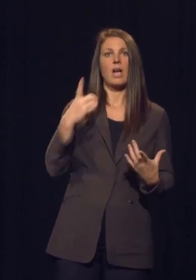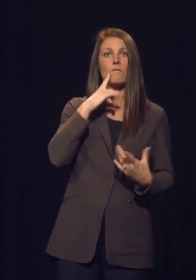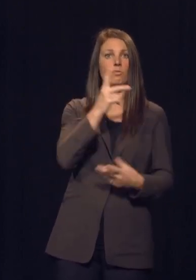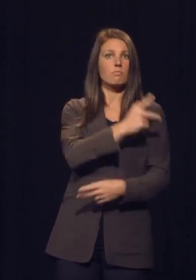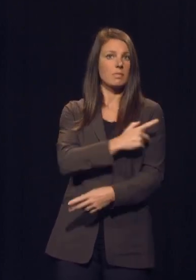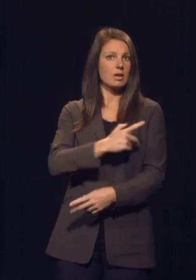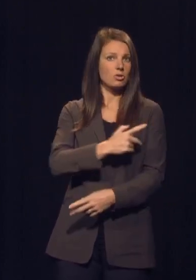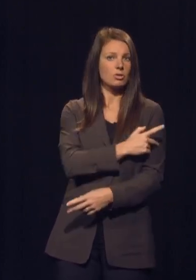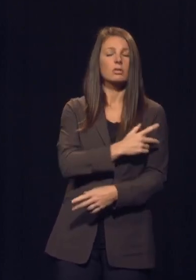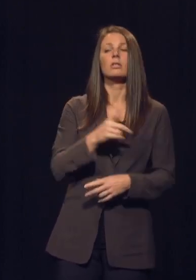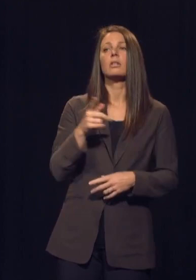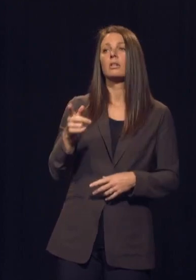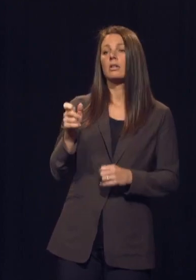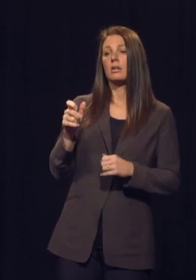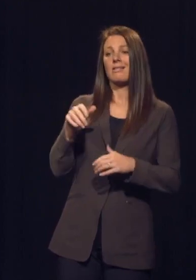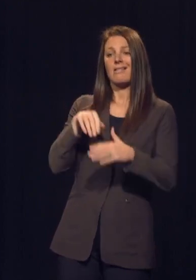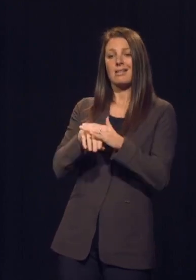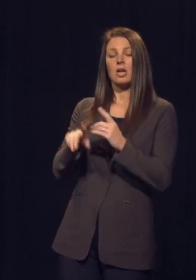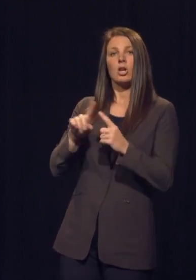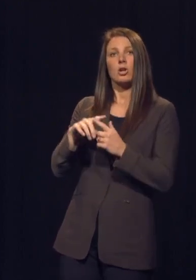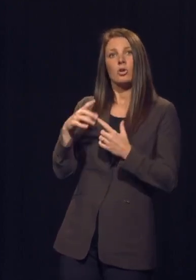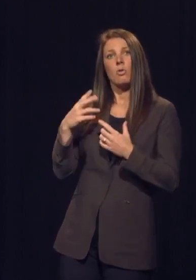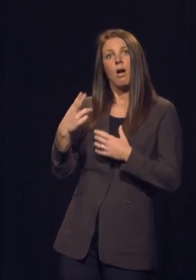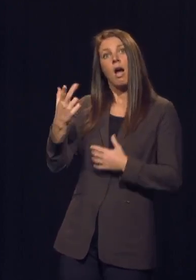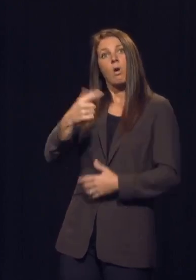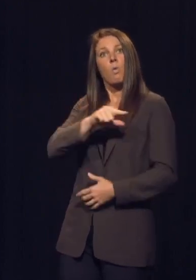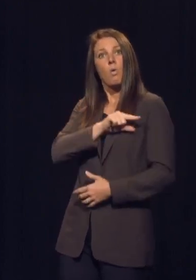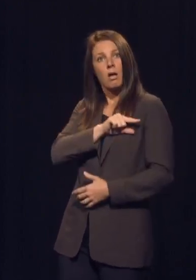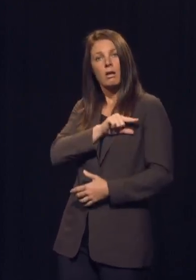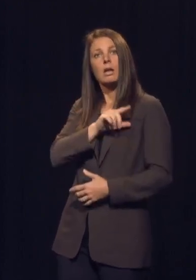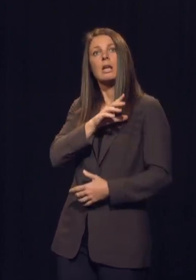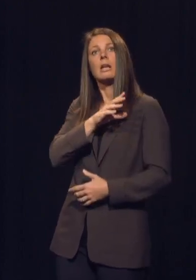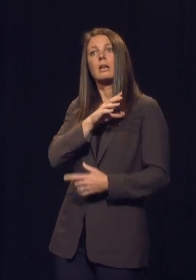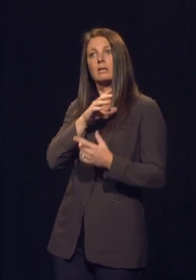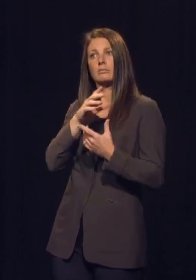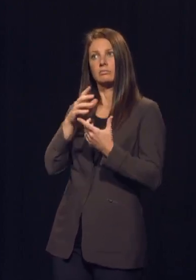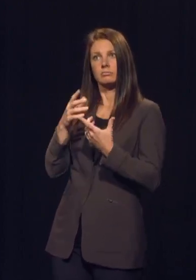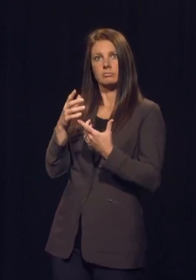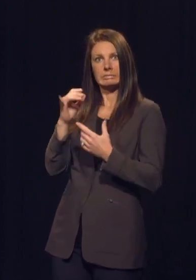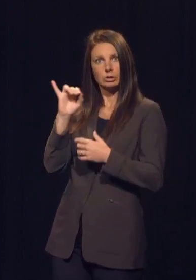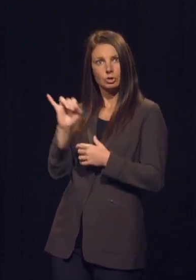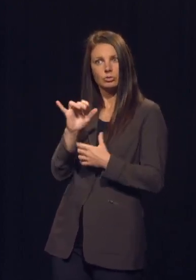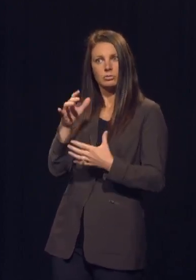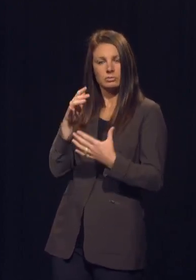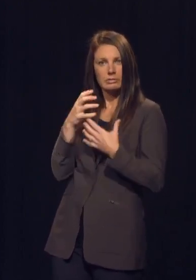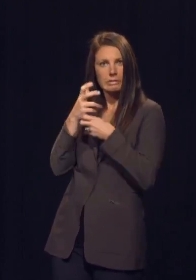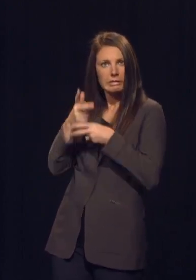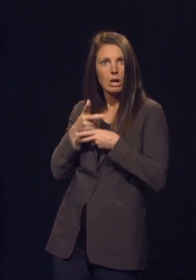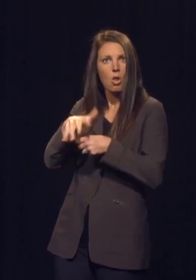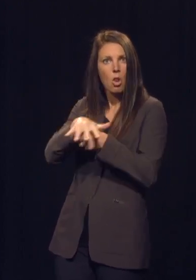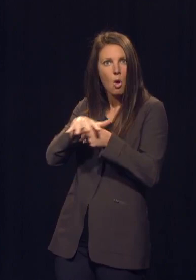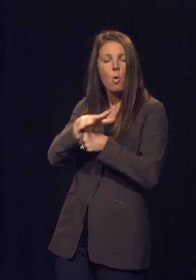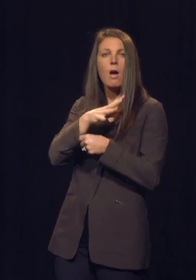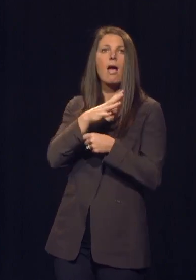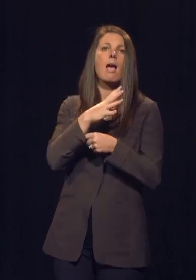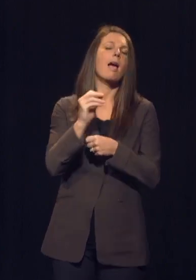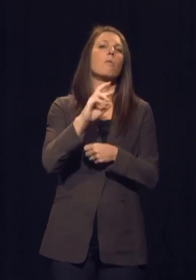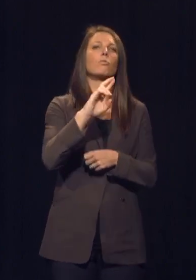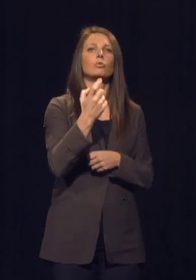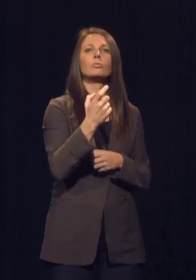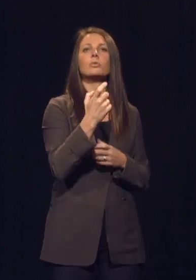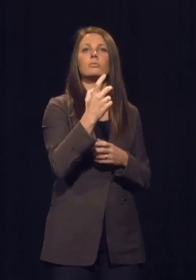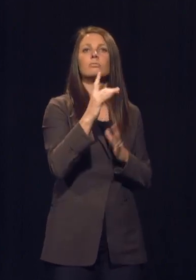access high quality, affordable care locally, but it opens the door to access specialty care and prescription